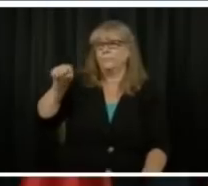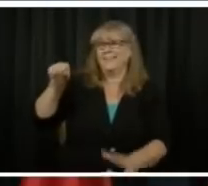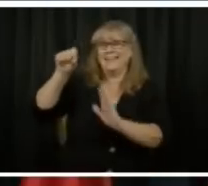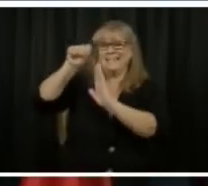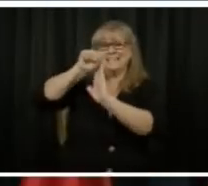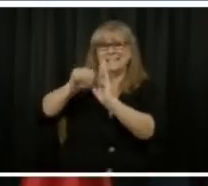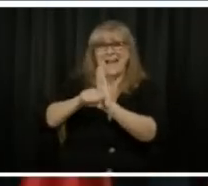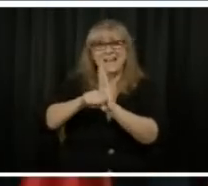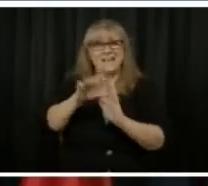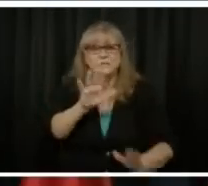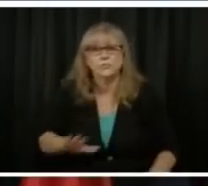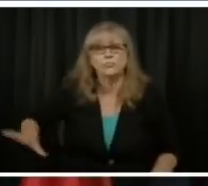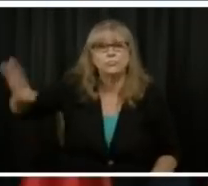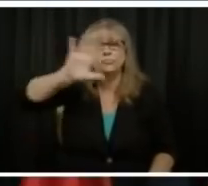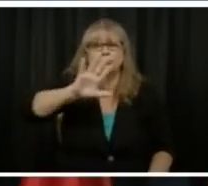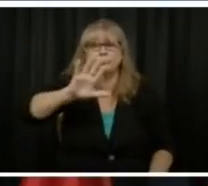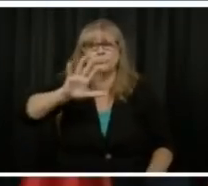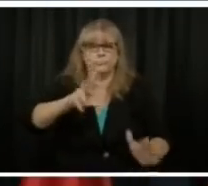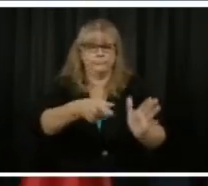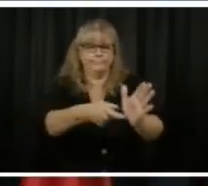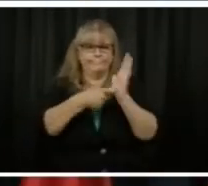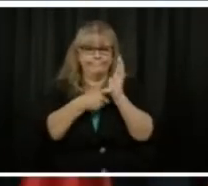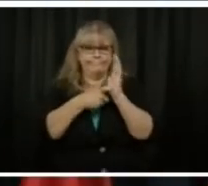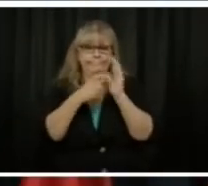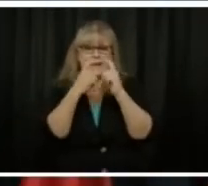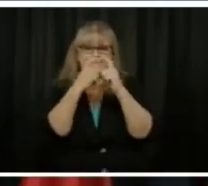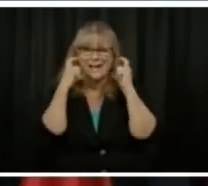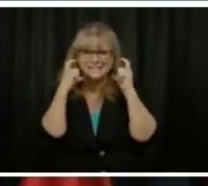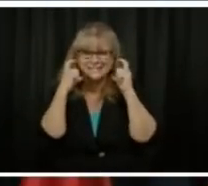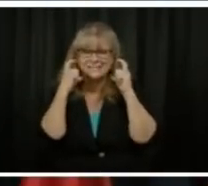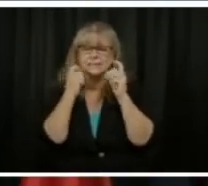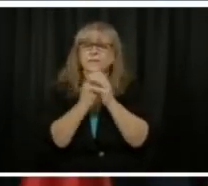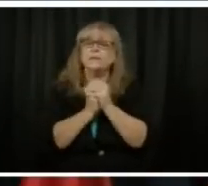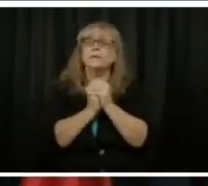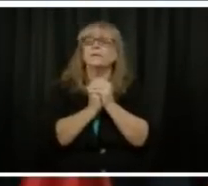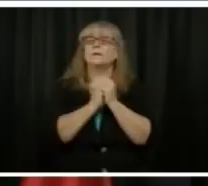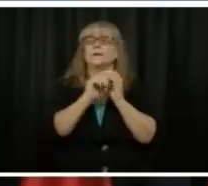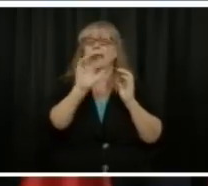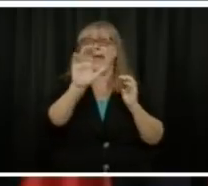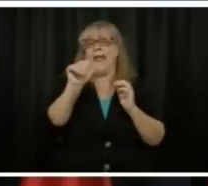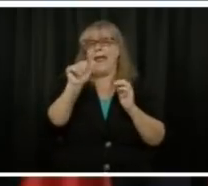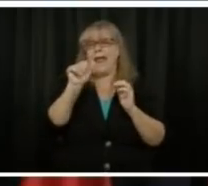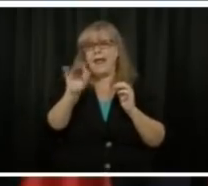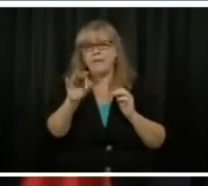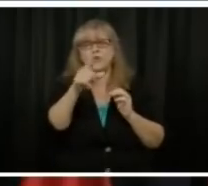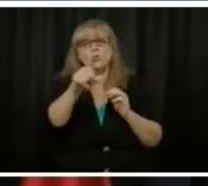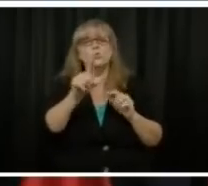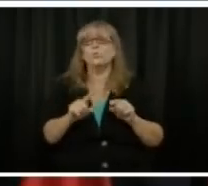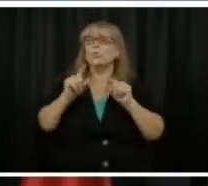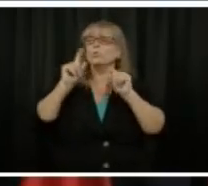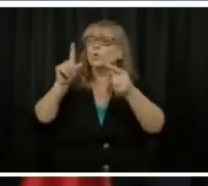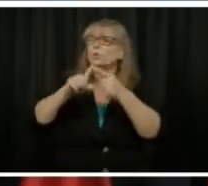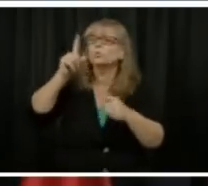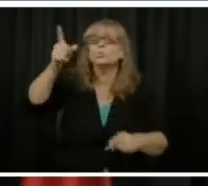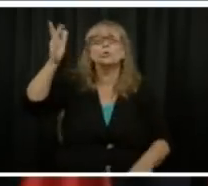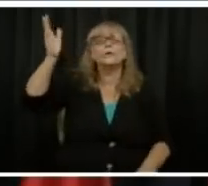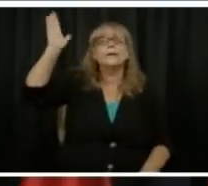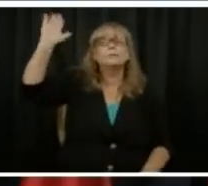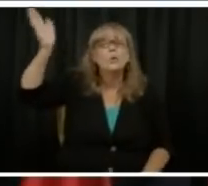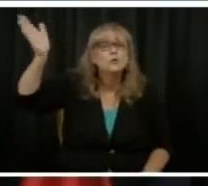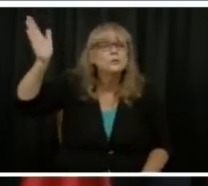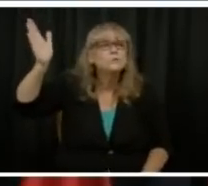mask. There is always in the statewide mask guidelines, if you are going to a speech or a press event or a religious service, there is